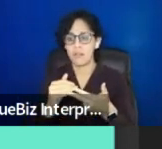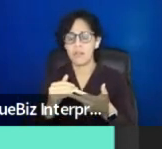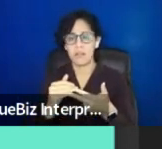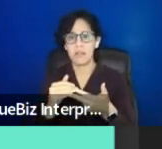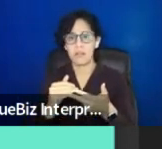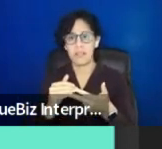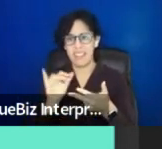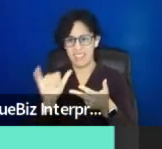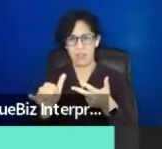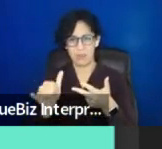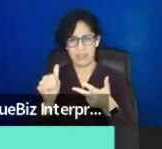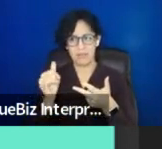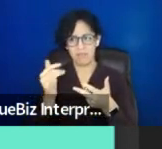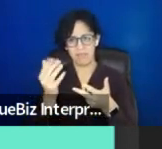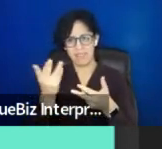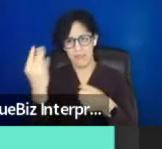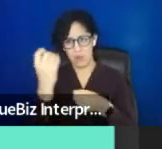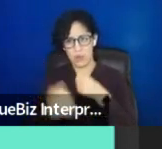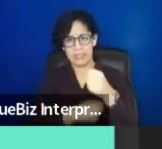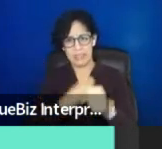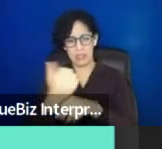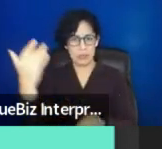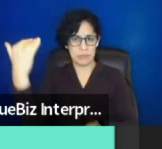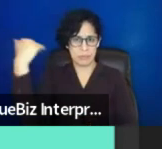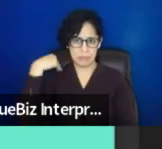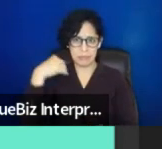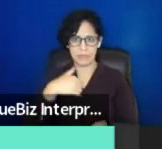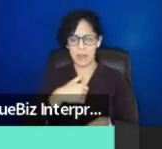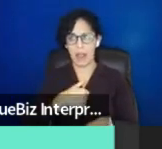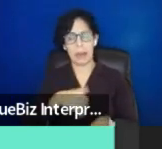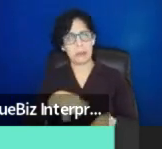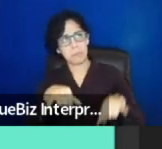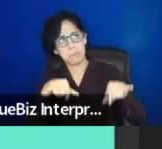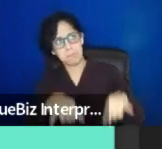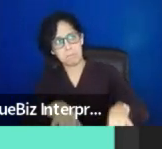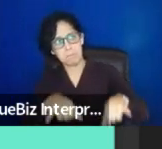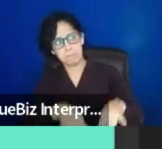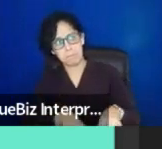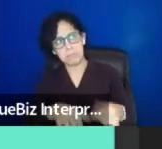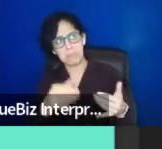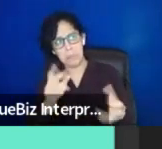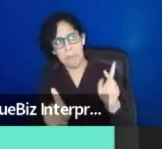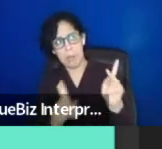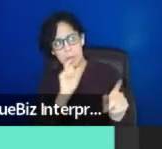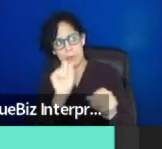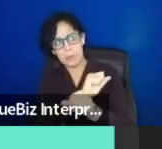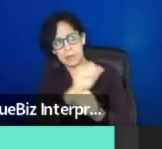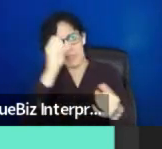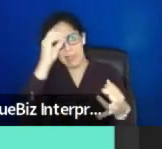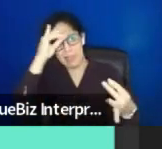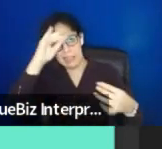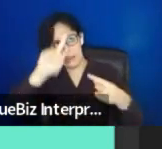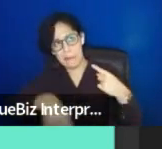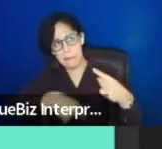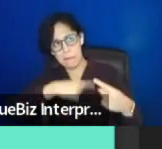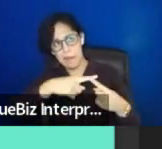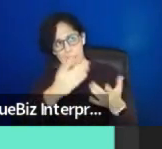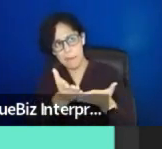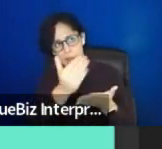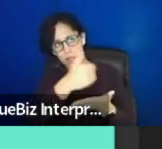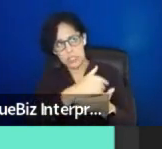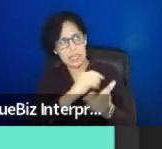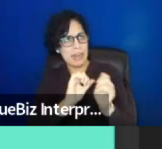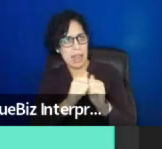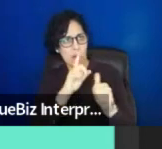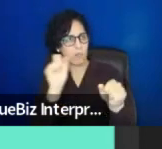two, three years ago, just knowing that, oh, this is a thing people are starting to think about, and how can we make this